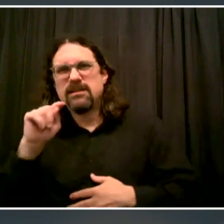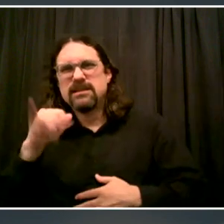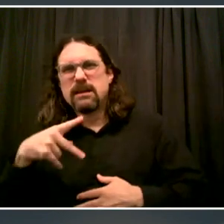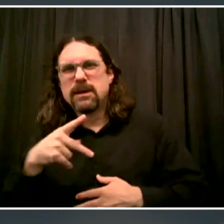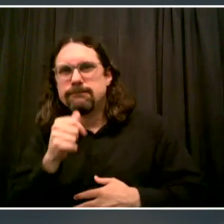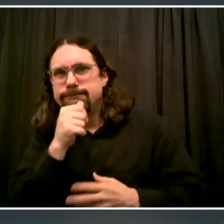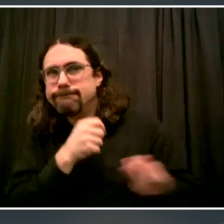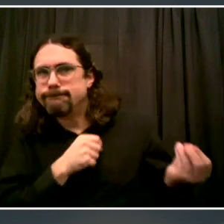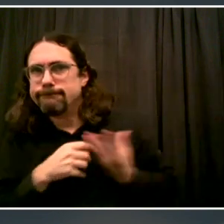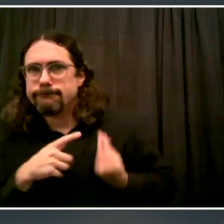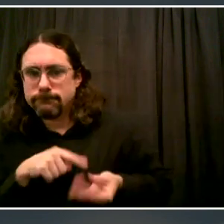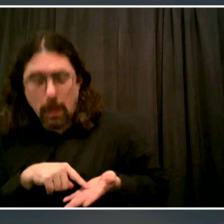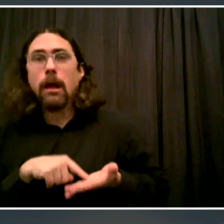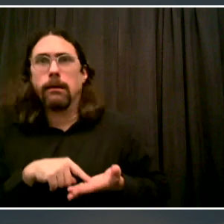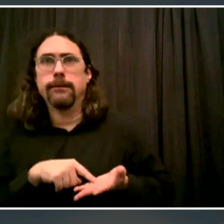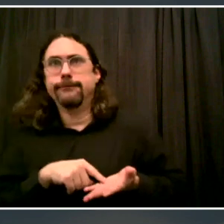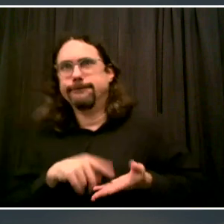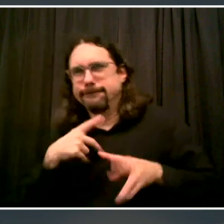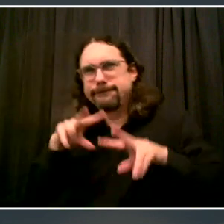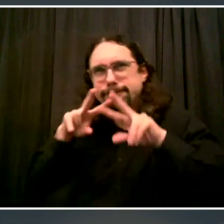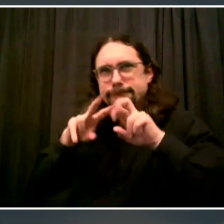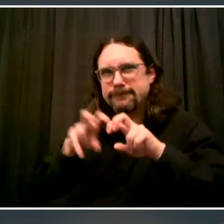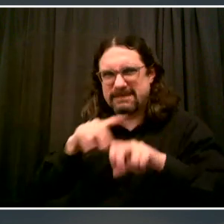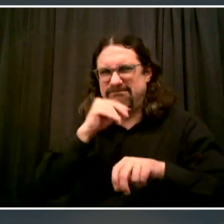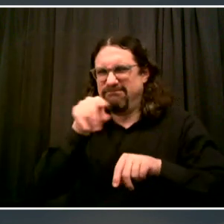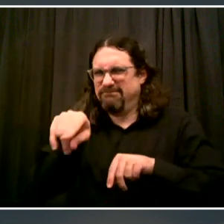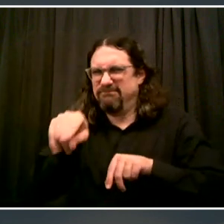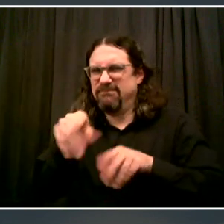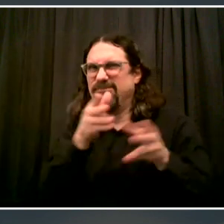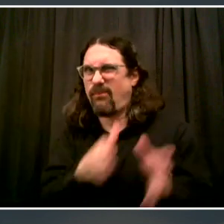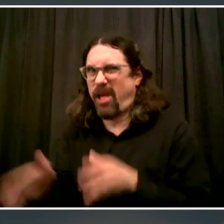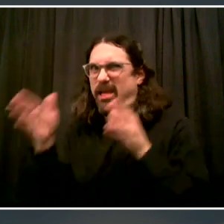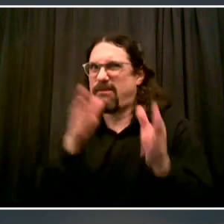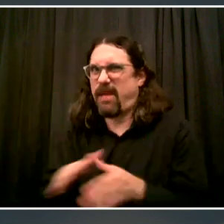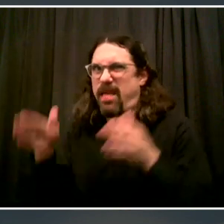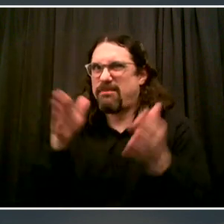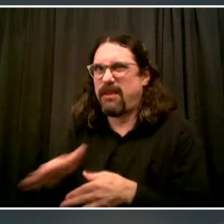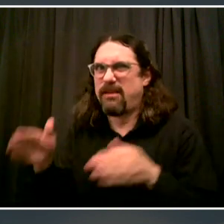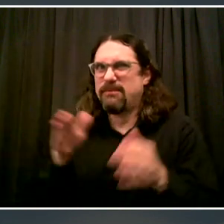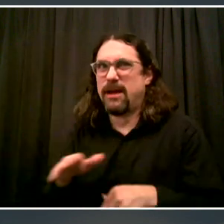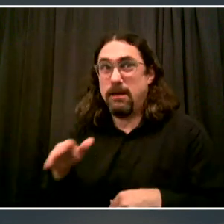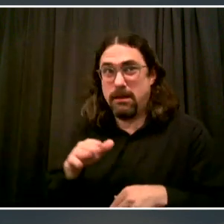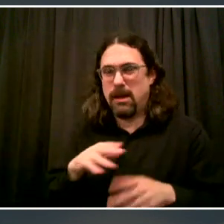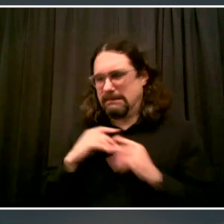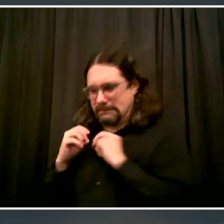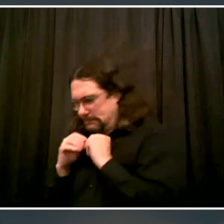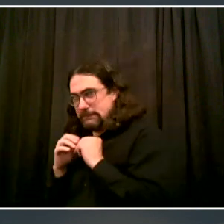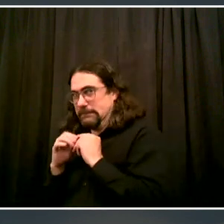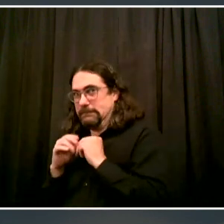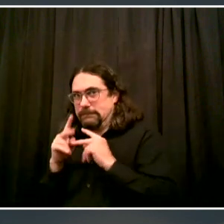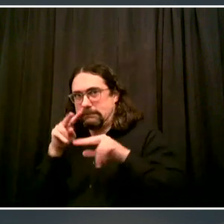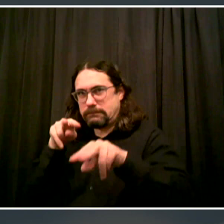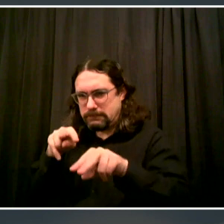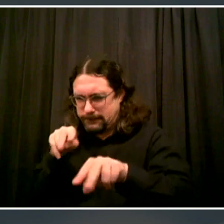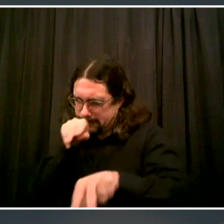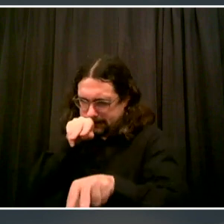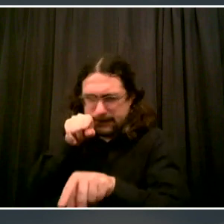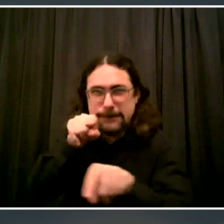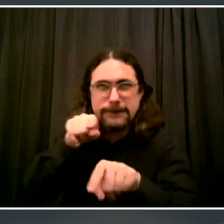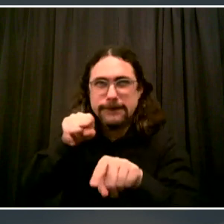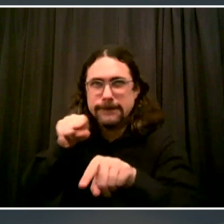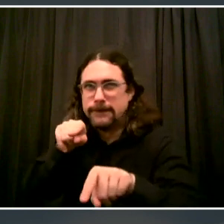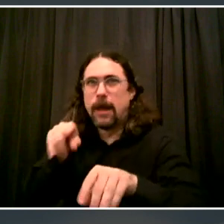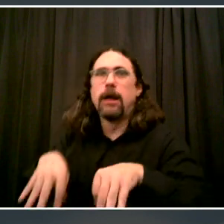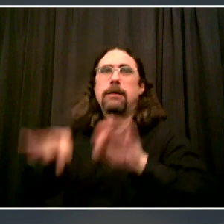had a plan which was executed nearly flawlessly in the Bronx. This wasn't, again, about protest. This was